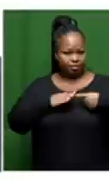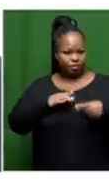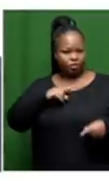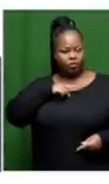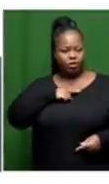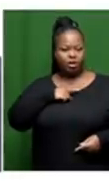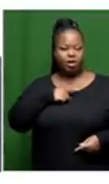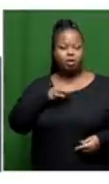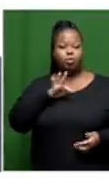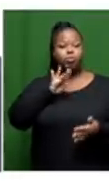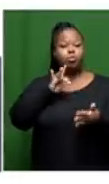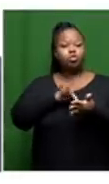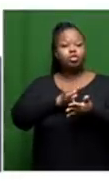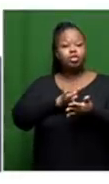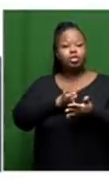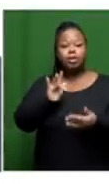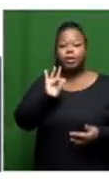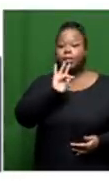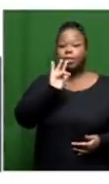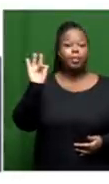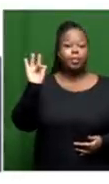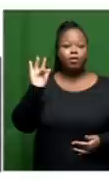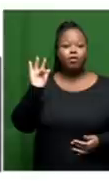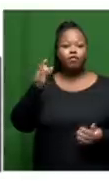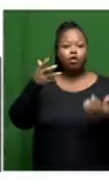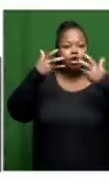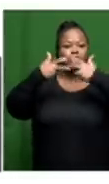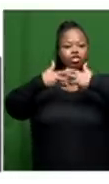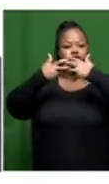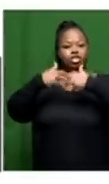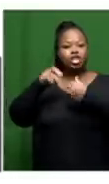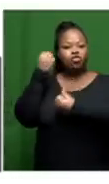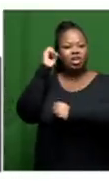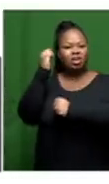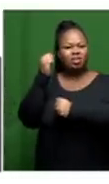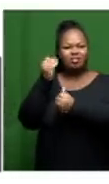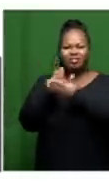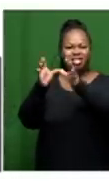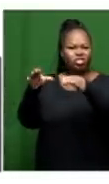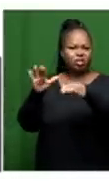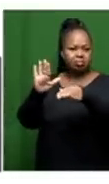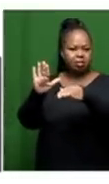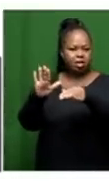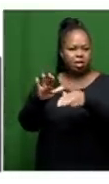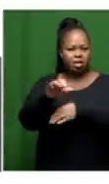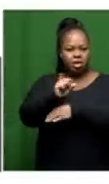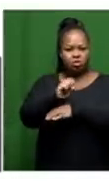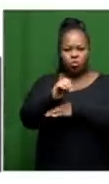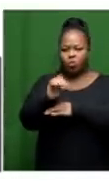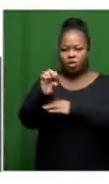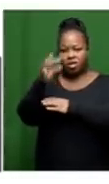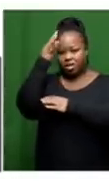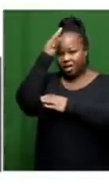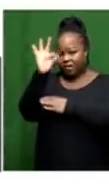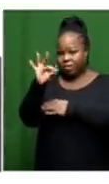of vacancies in the engineering department or engineering sections of the SOEs,